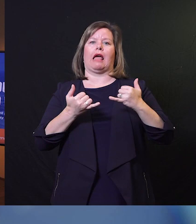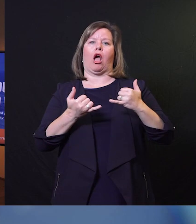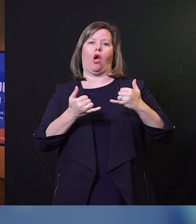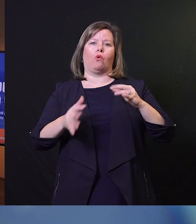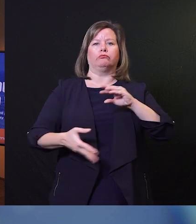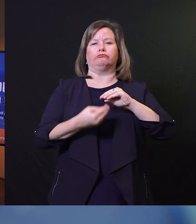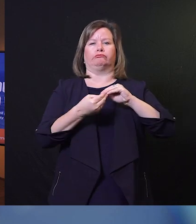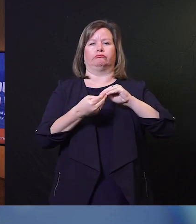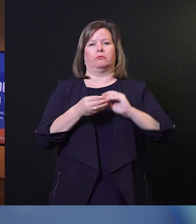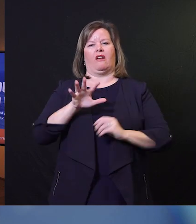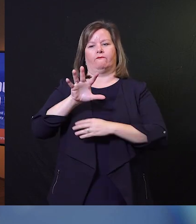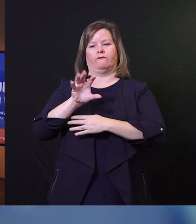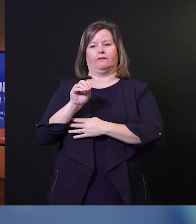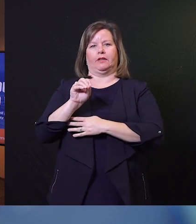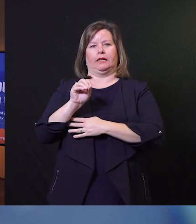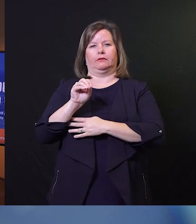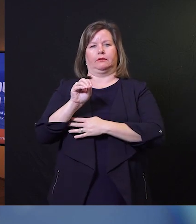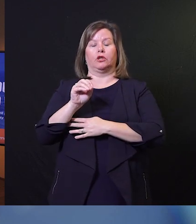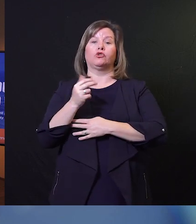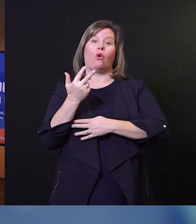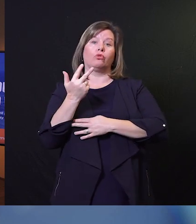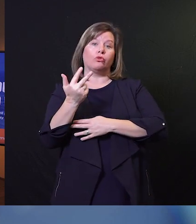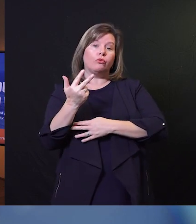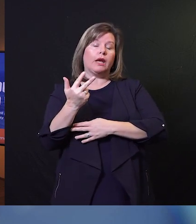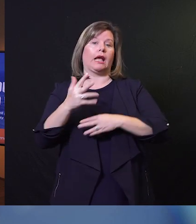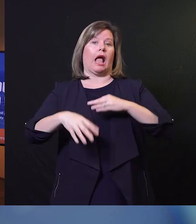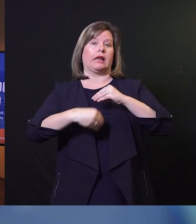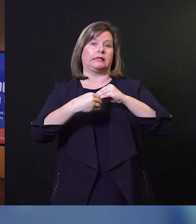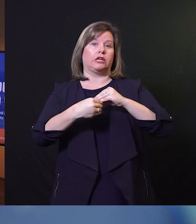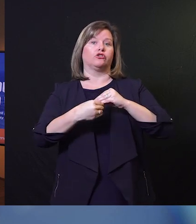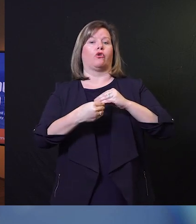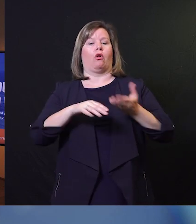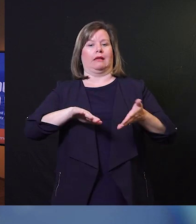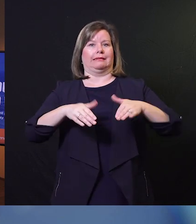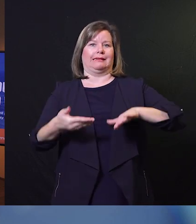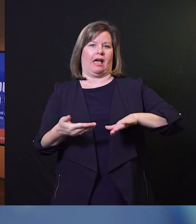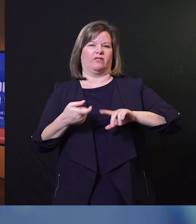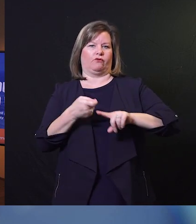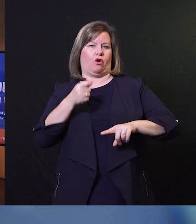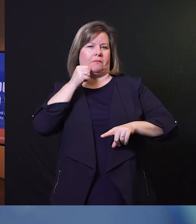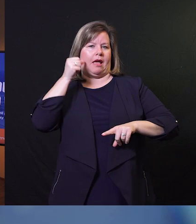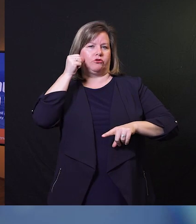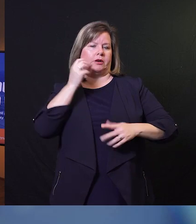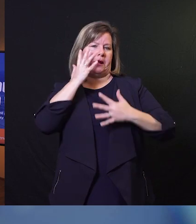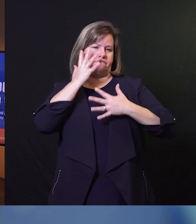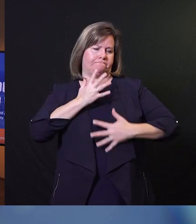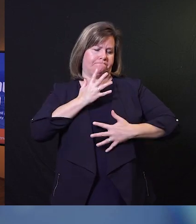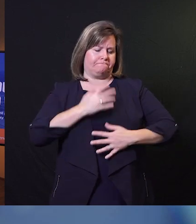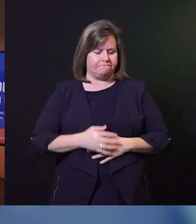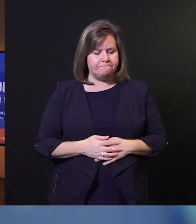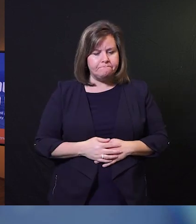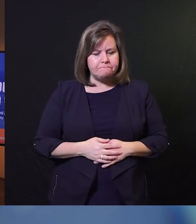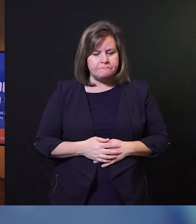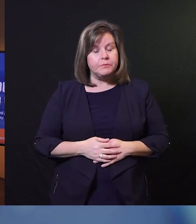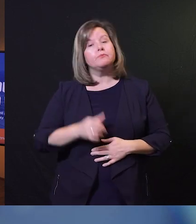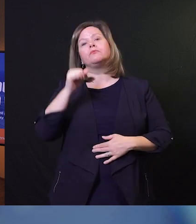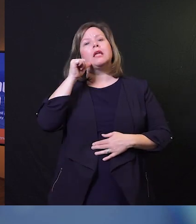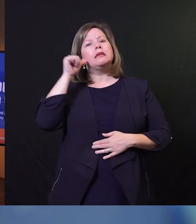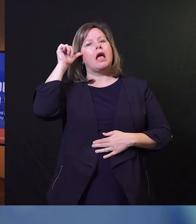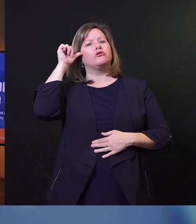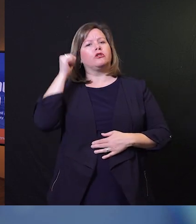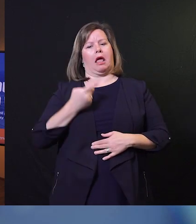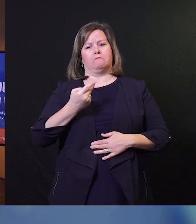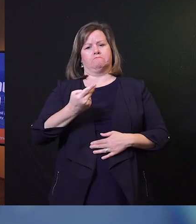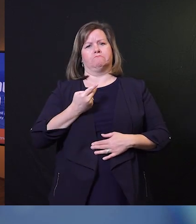So sadly, we have seen 3 additional deaths since yesterday's report. So yesterday, I spoke to you about what you